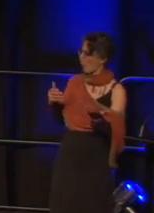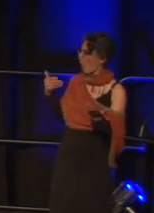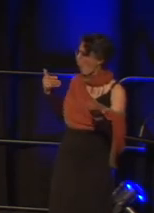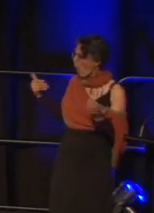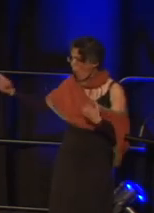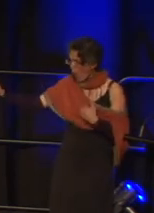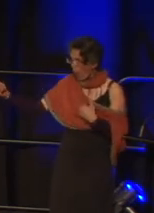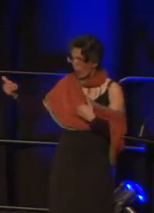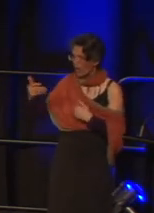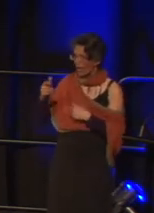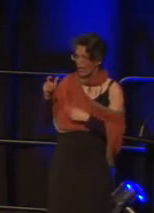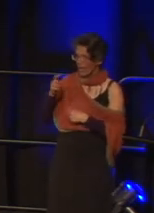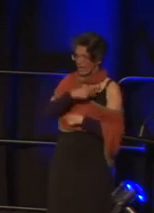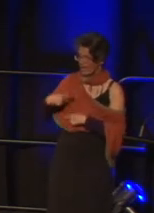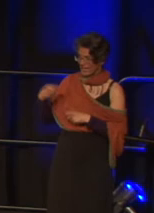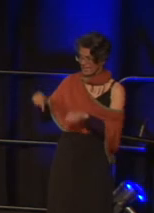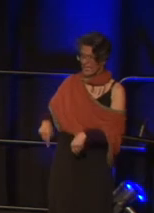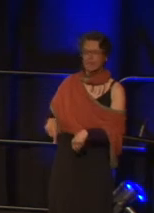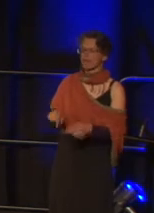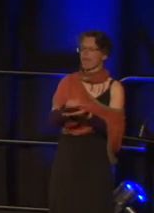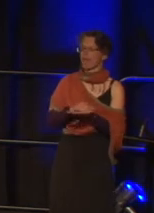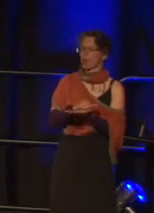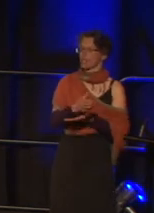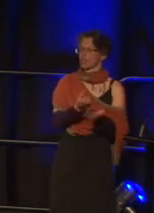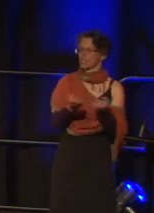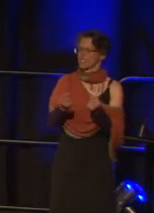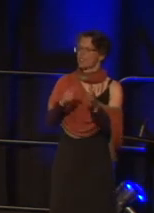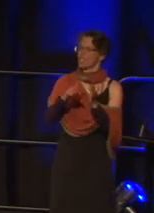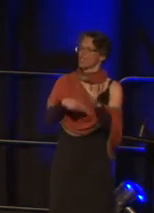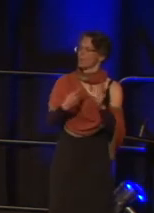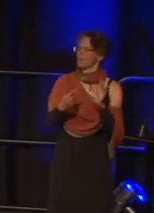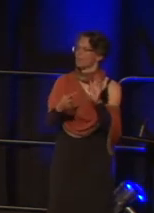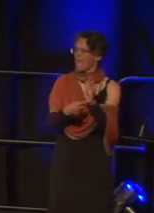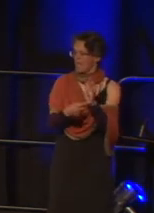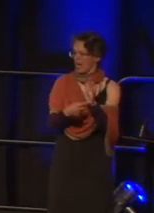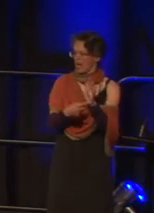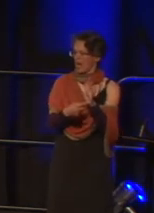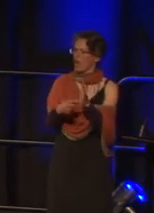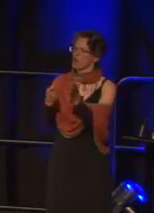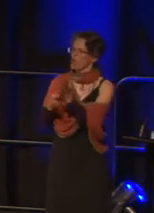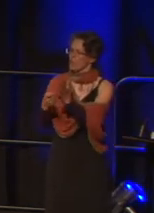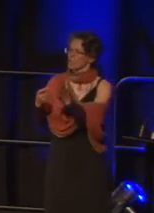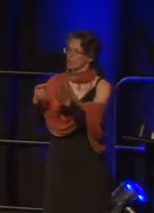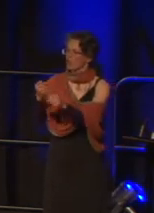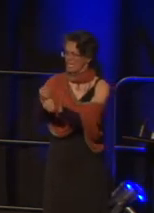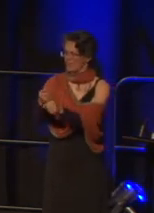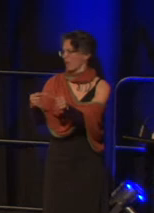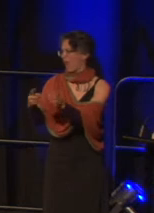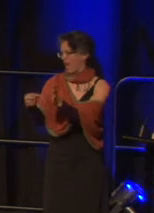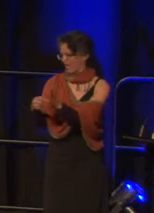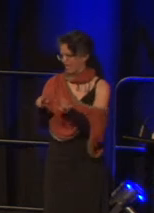should have mentioned earlier we have apologies from Jim Taylor from the Conservatives and Robin Grieve from ACT.